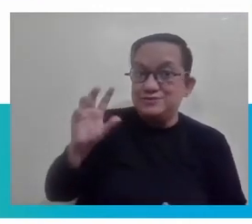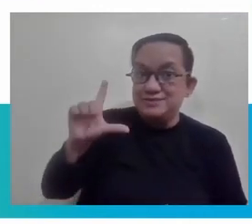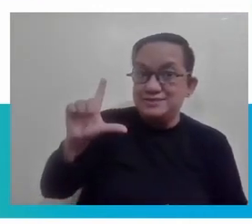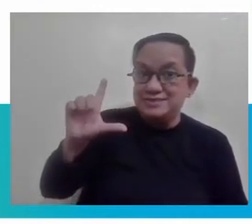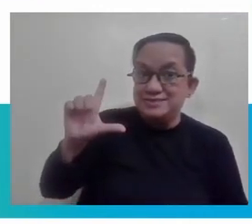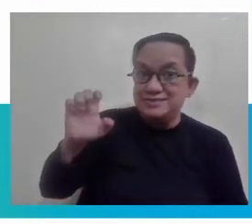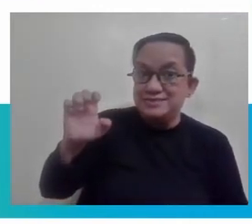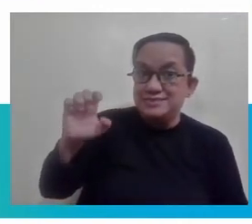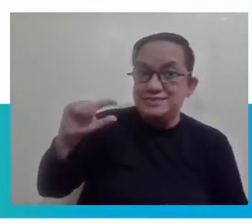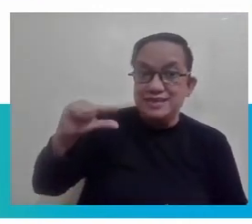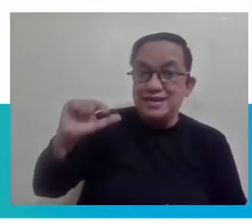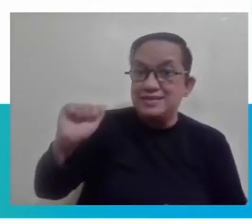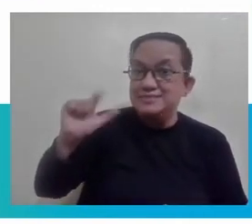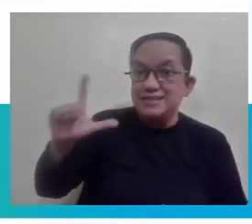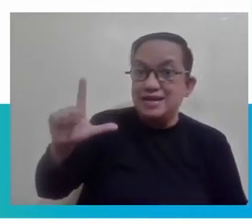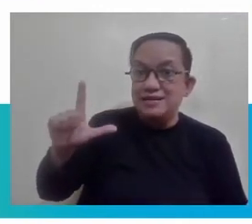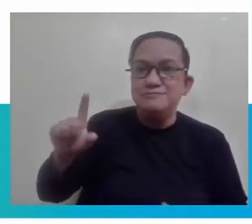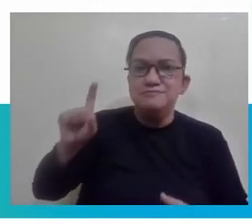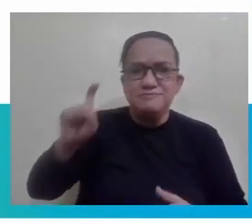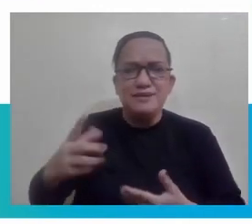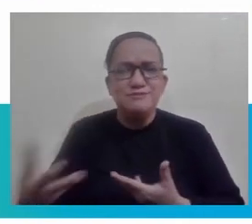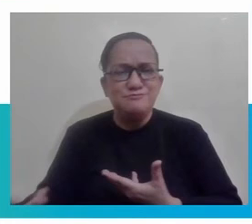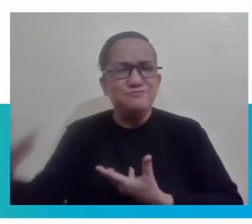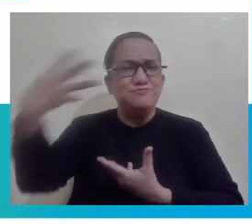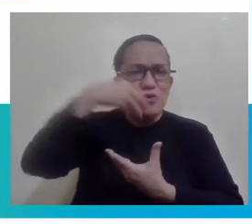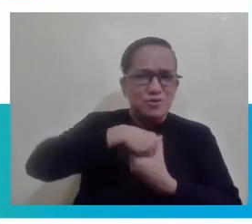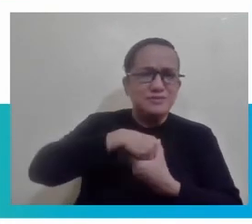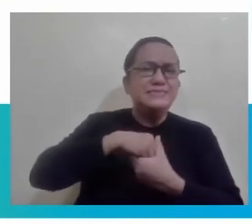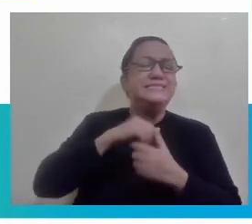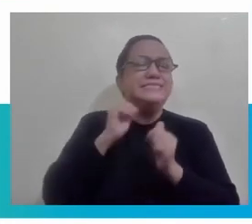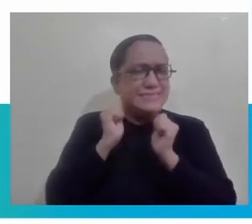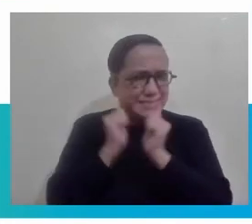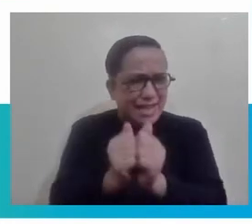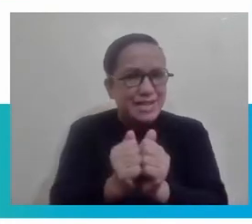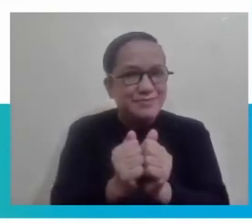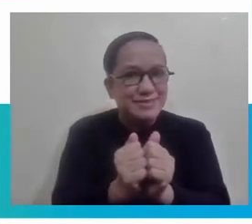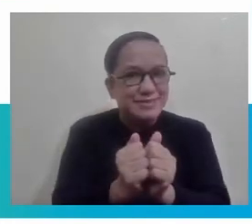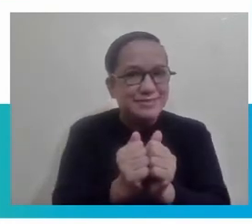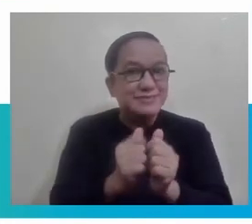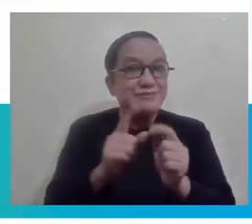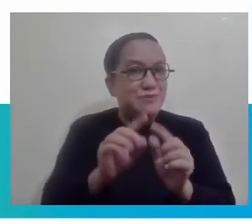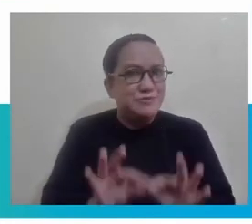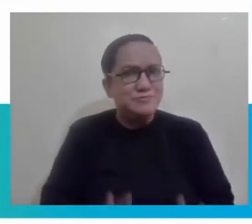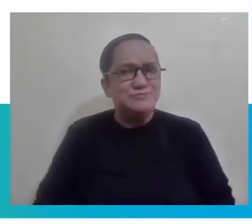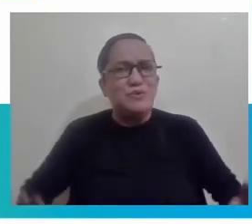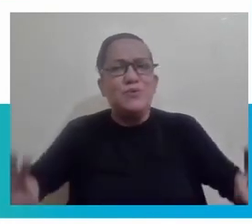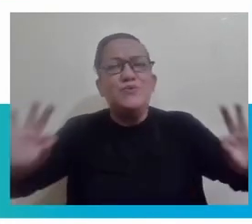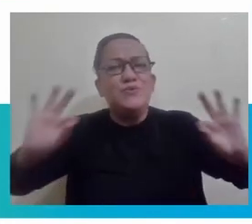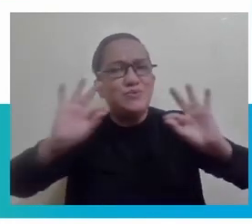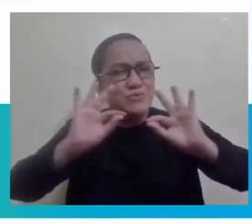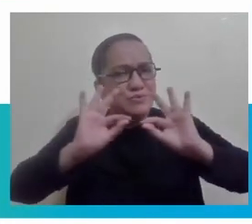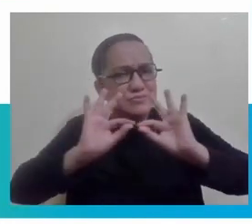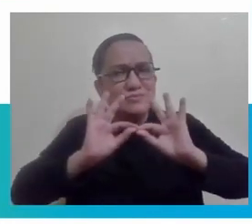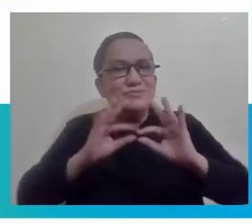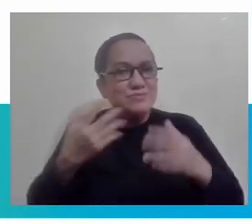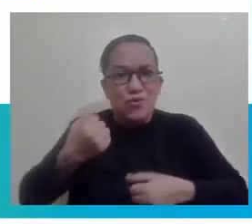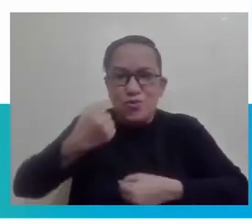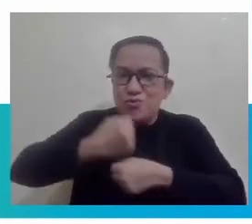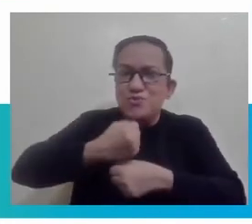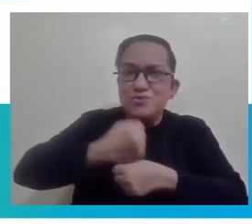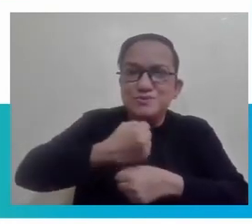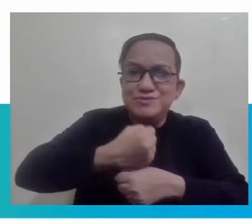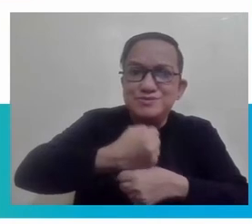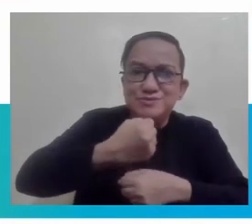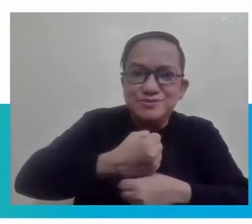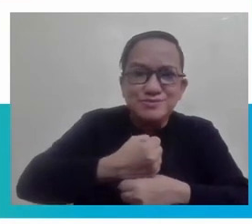think that's part of the journey that organizations and development work has made, that in the future these parties are involved. And as we